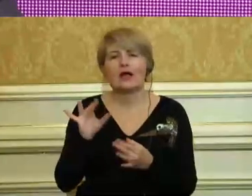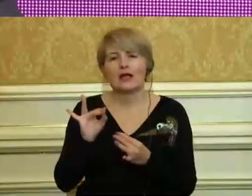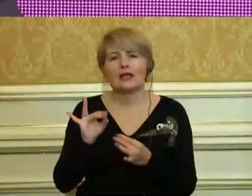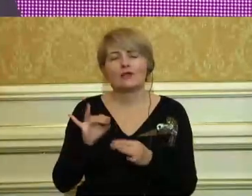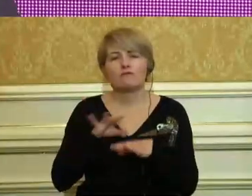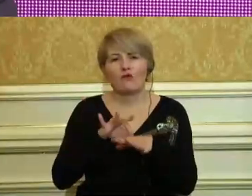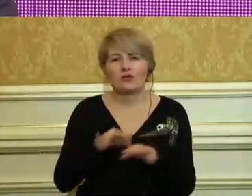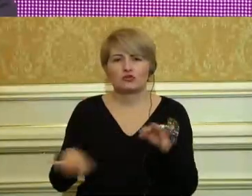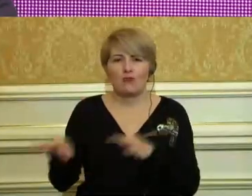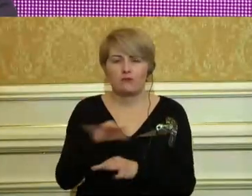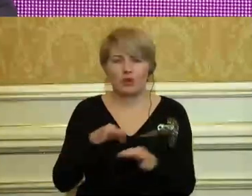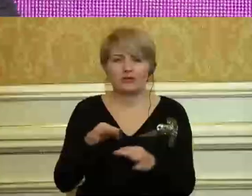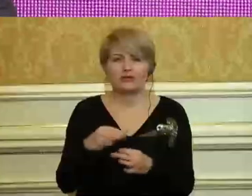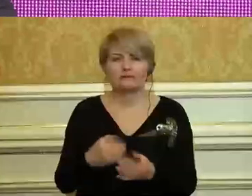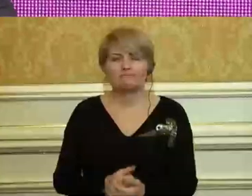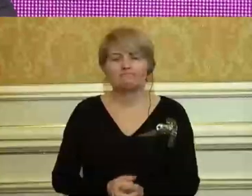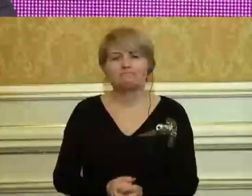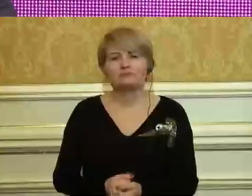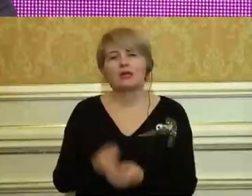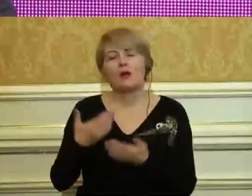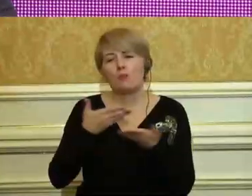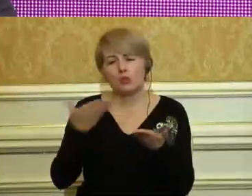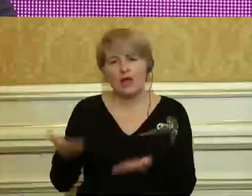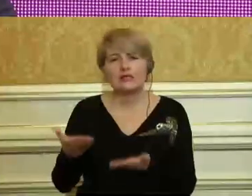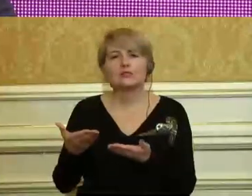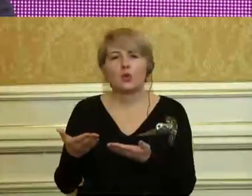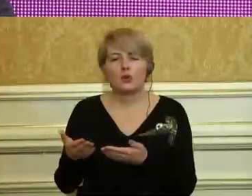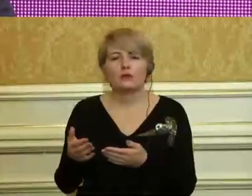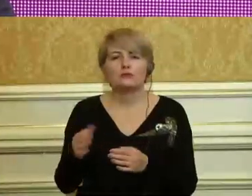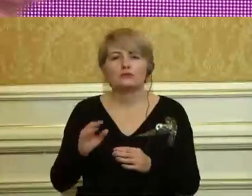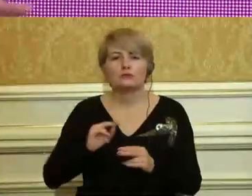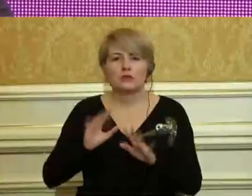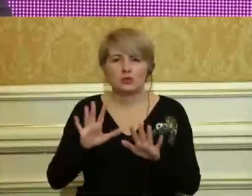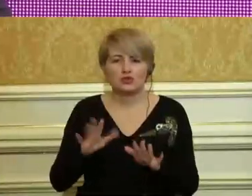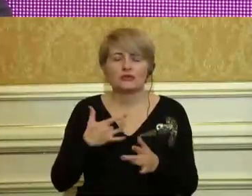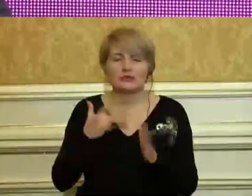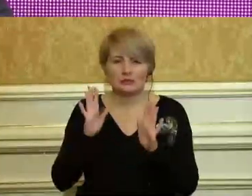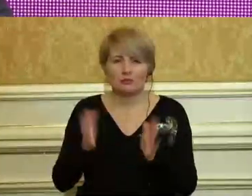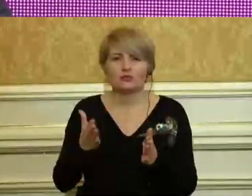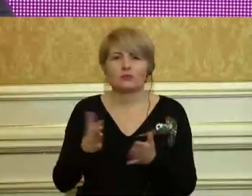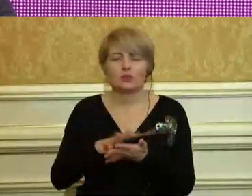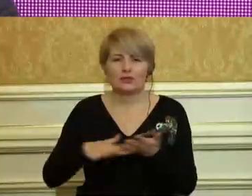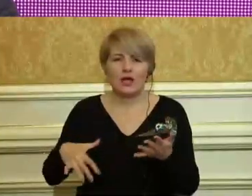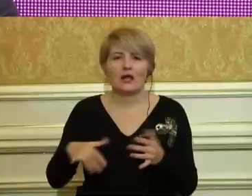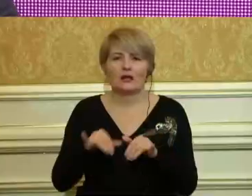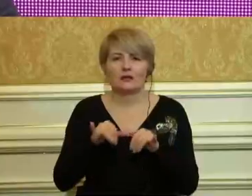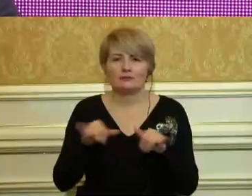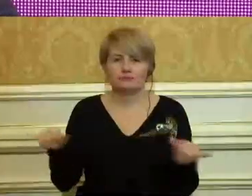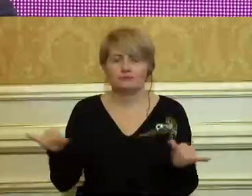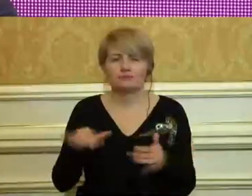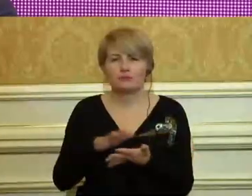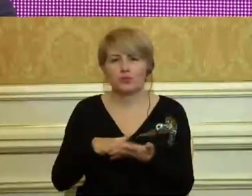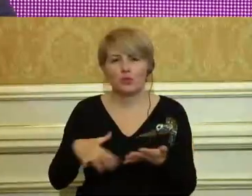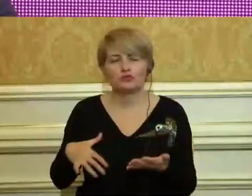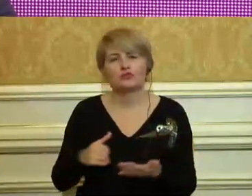voting, and we have to provide this new regional project. So please join us, and we will continue to deal